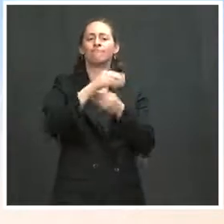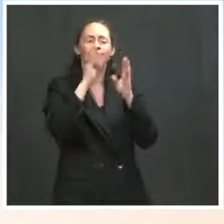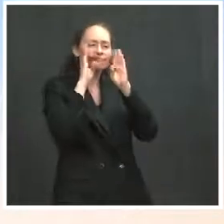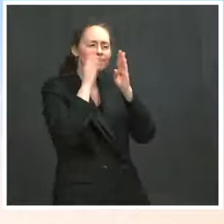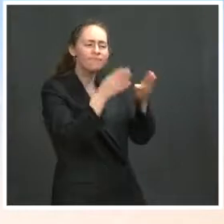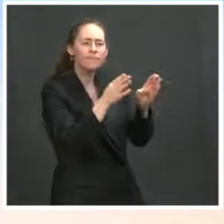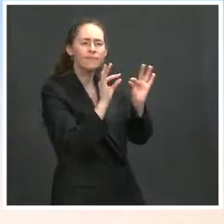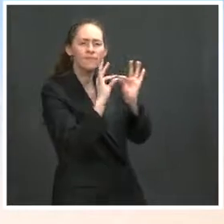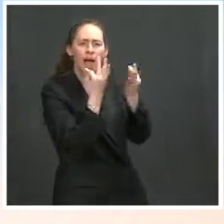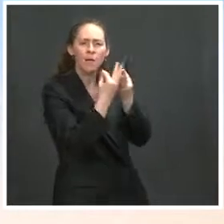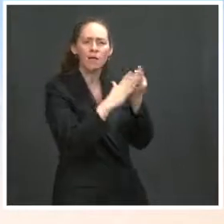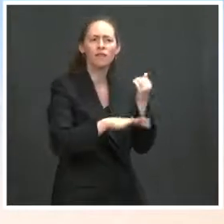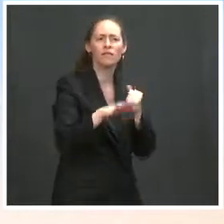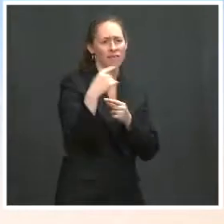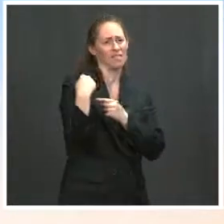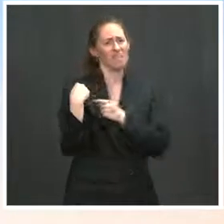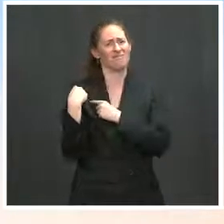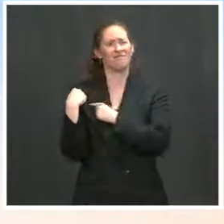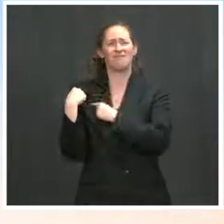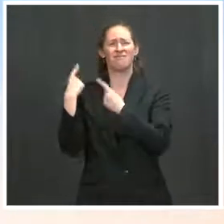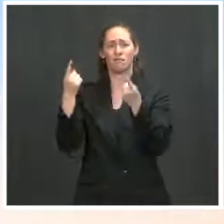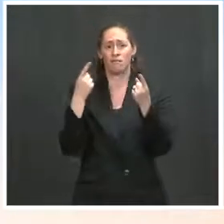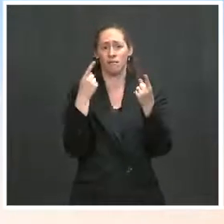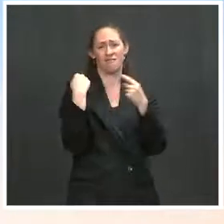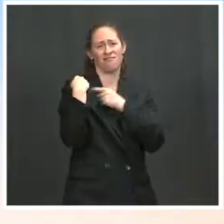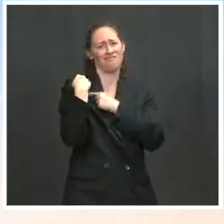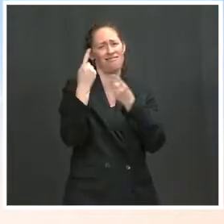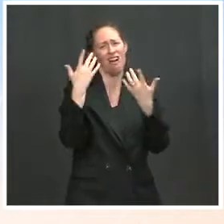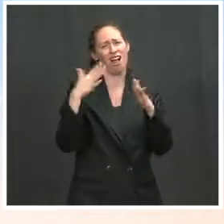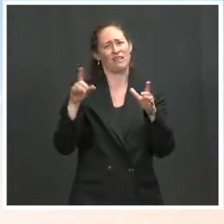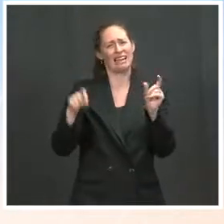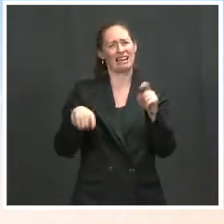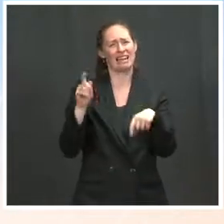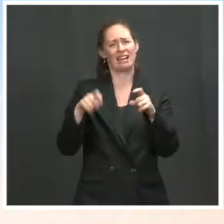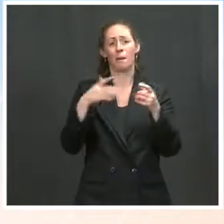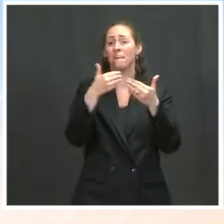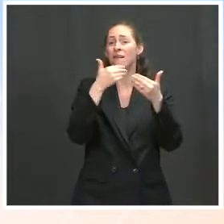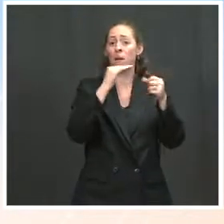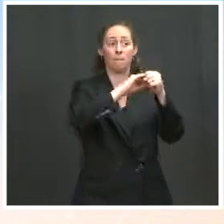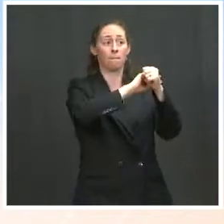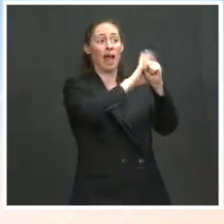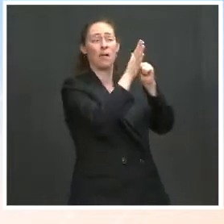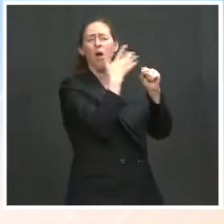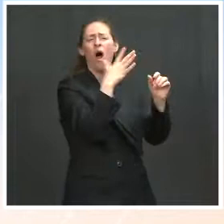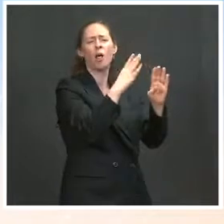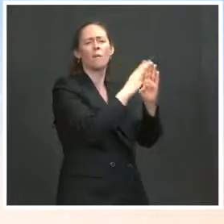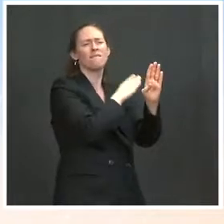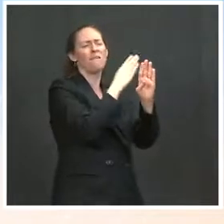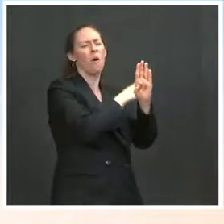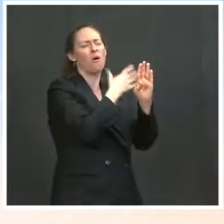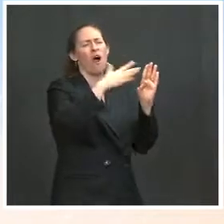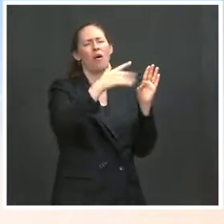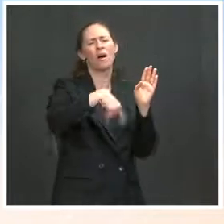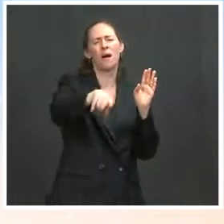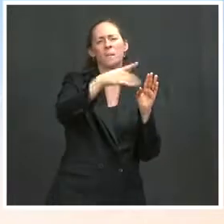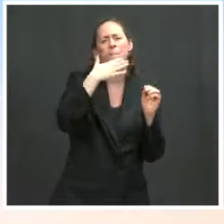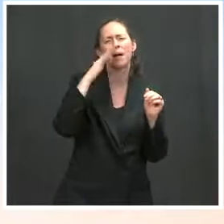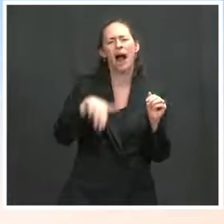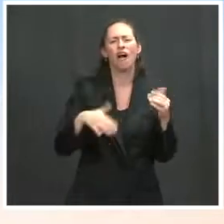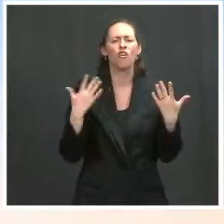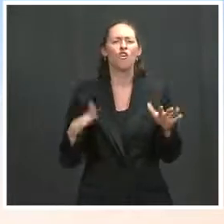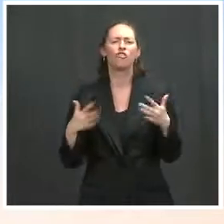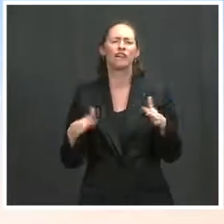needed, even before we saw what the pandemic has done to everyday Americans. And then just last one on